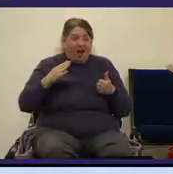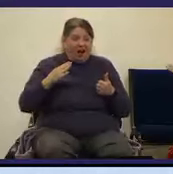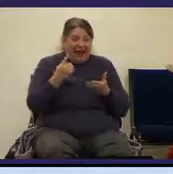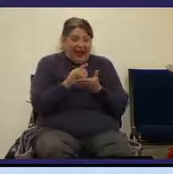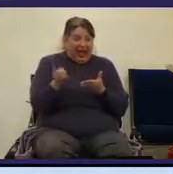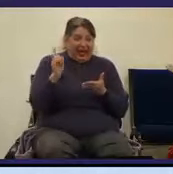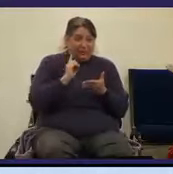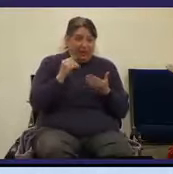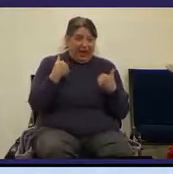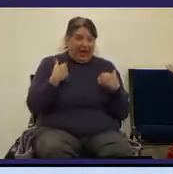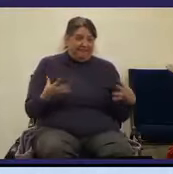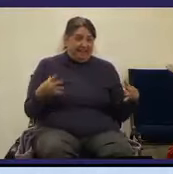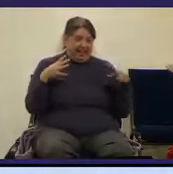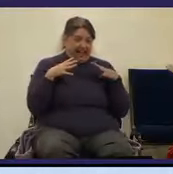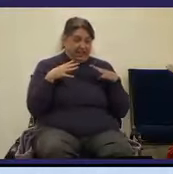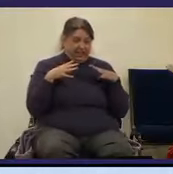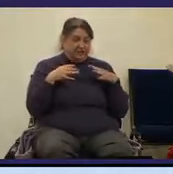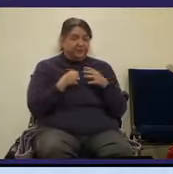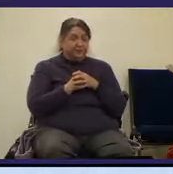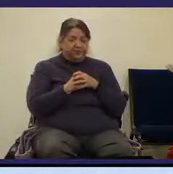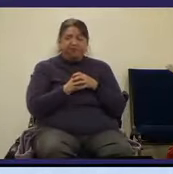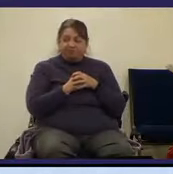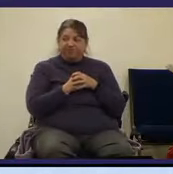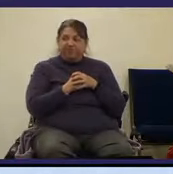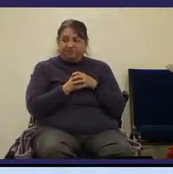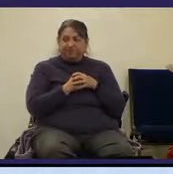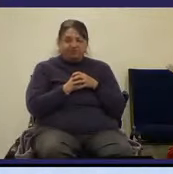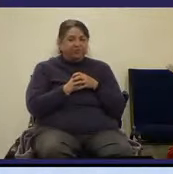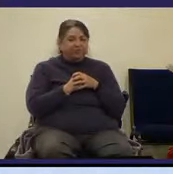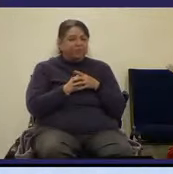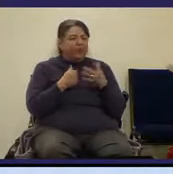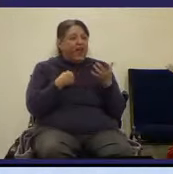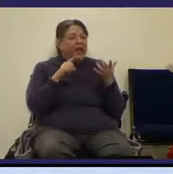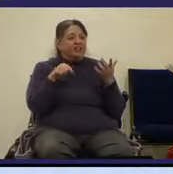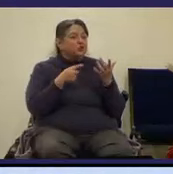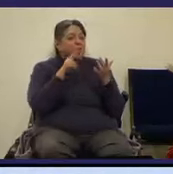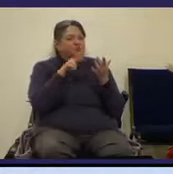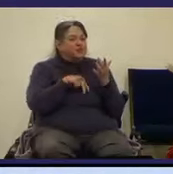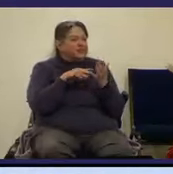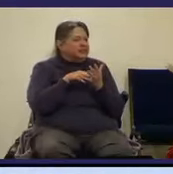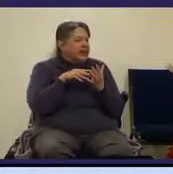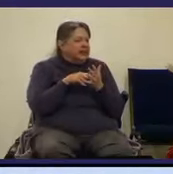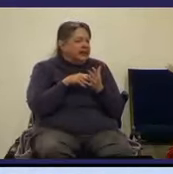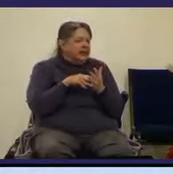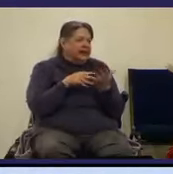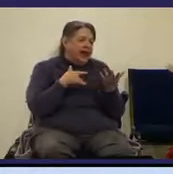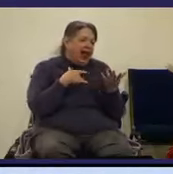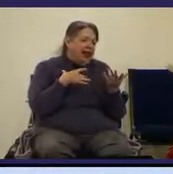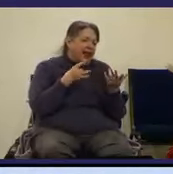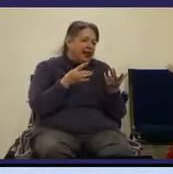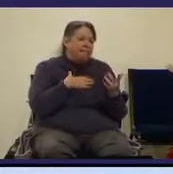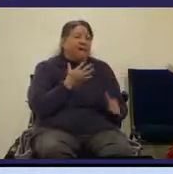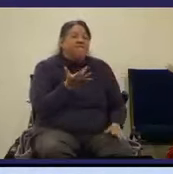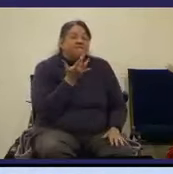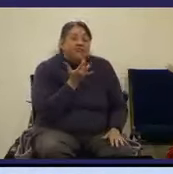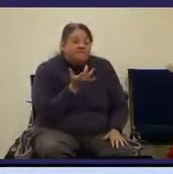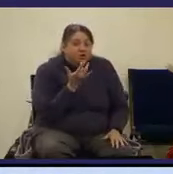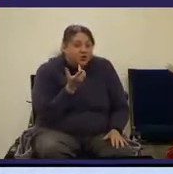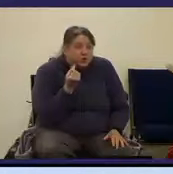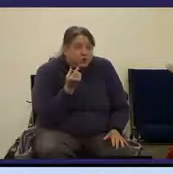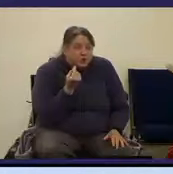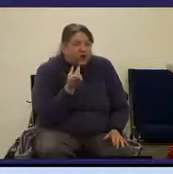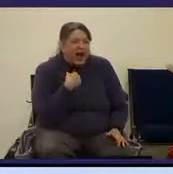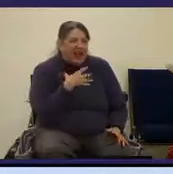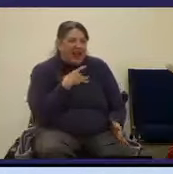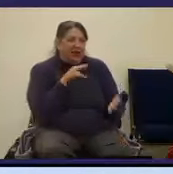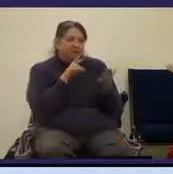last Wednesday. I was in my home. Listen, wherever I'm at, I just want to read and study. If you don't know that by now, talk with me about it. So we